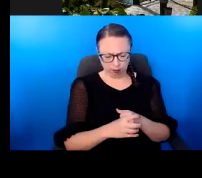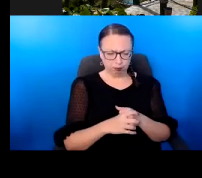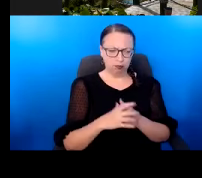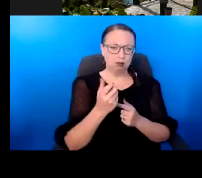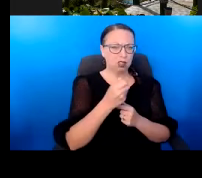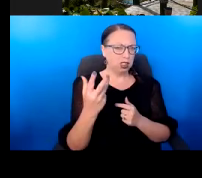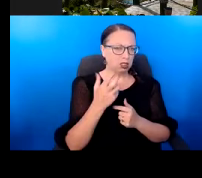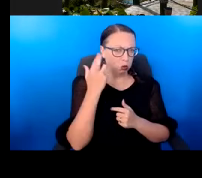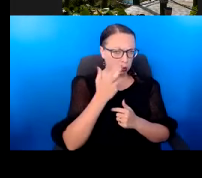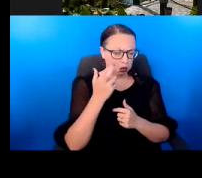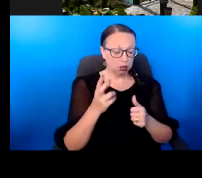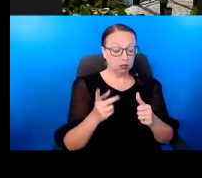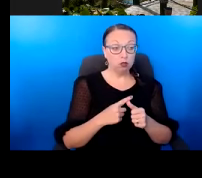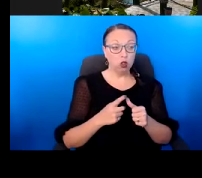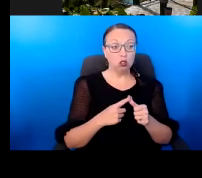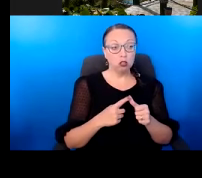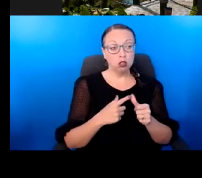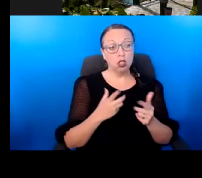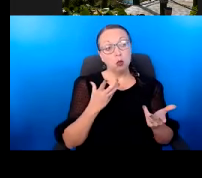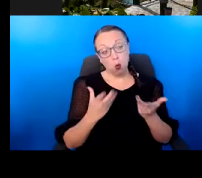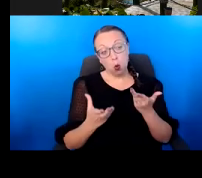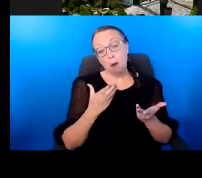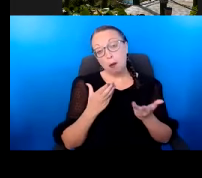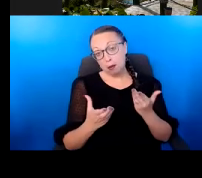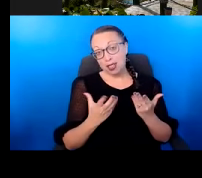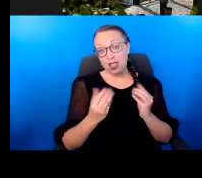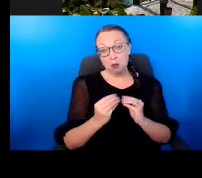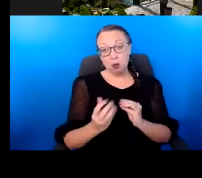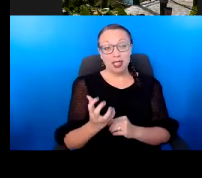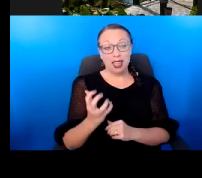it's probably, and I think it is, the thickest